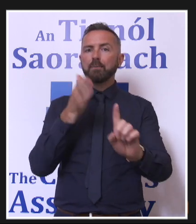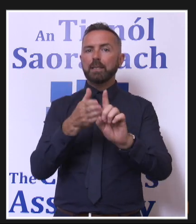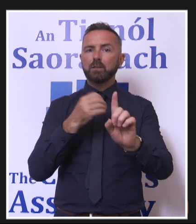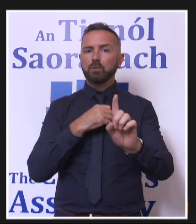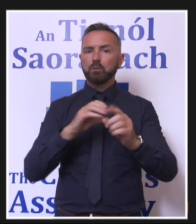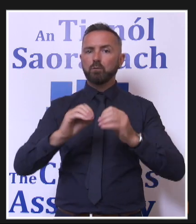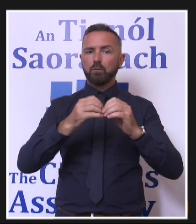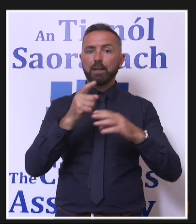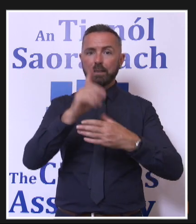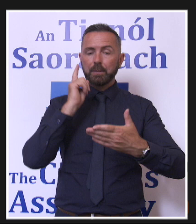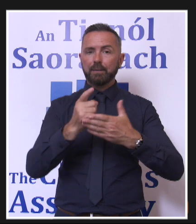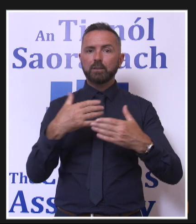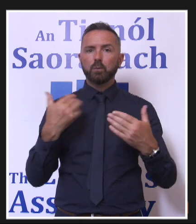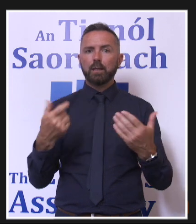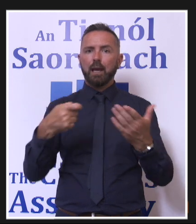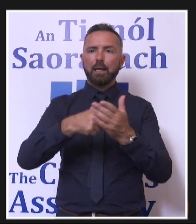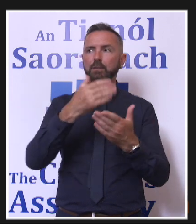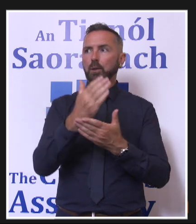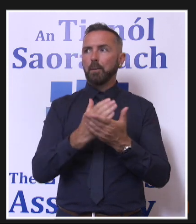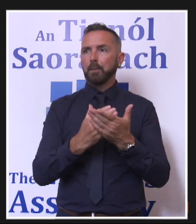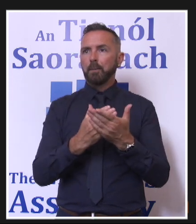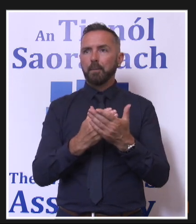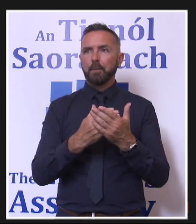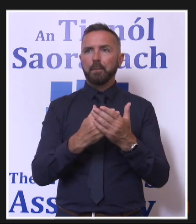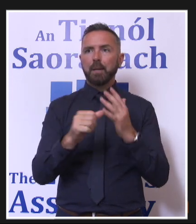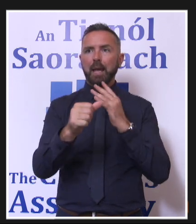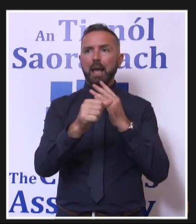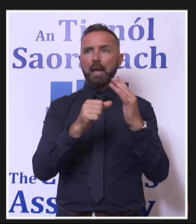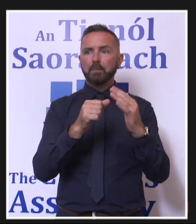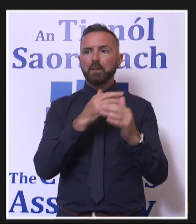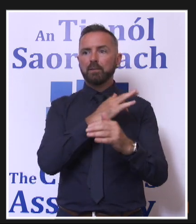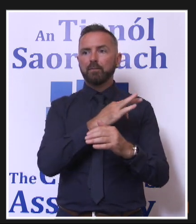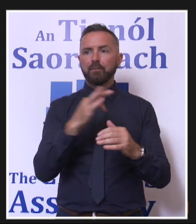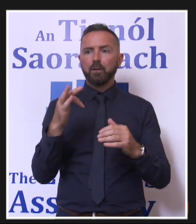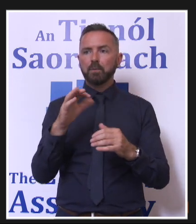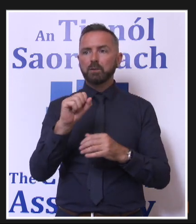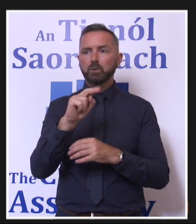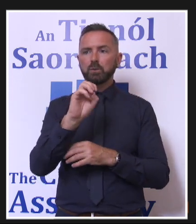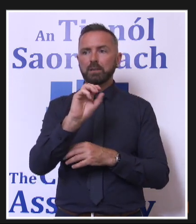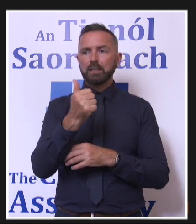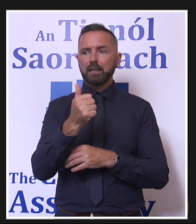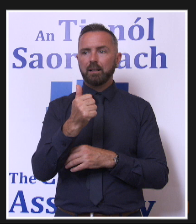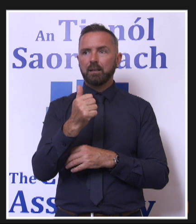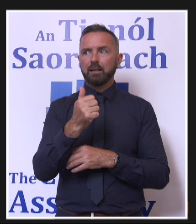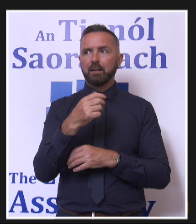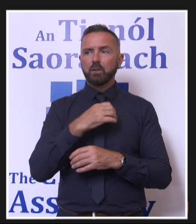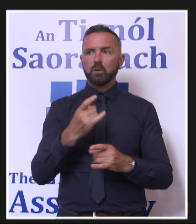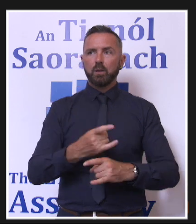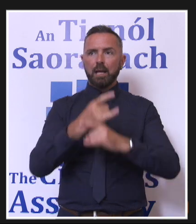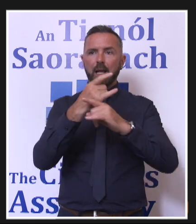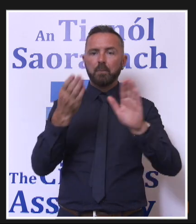this body. So we asked some experts from a foundation called the FIDE in order for them to help us